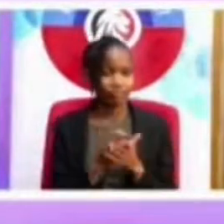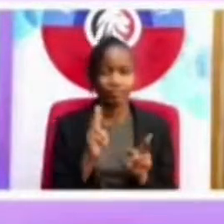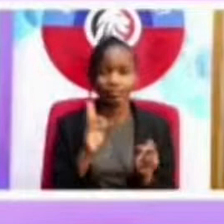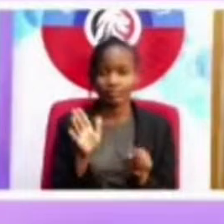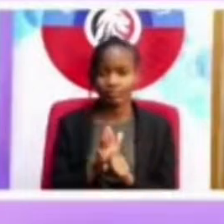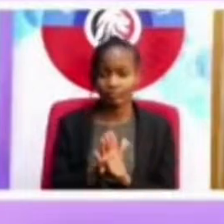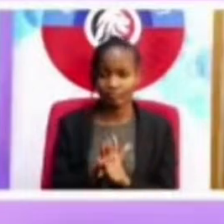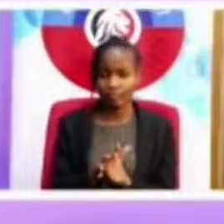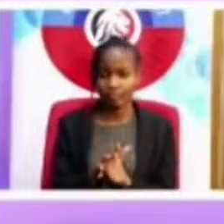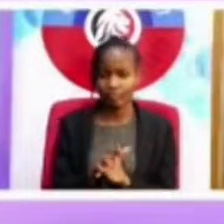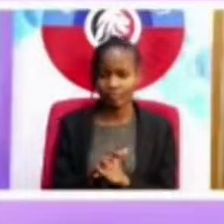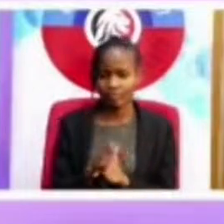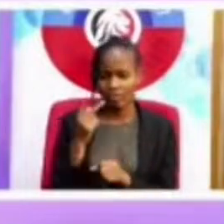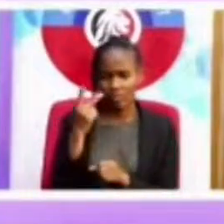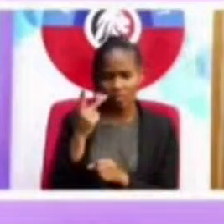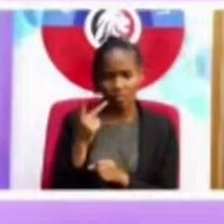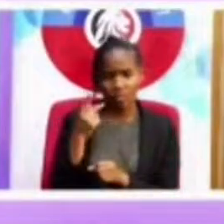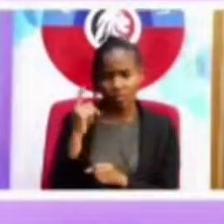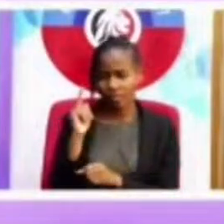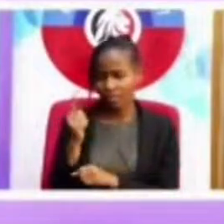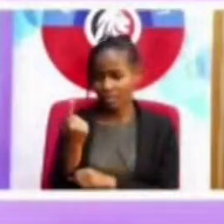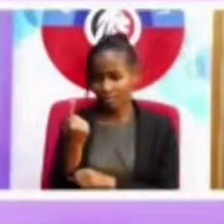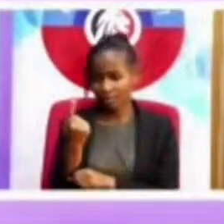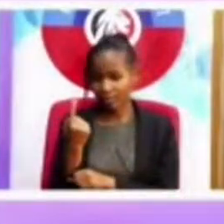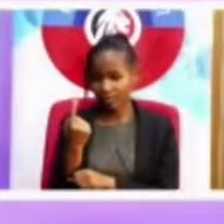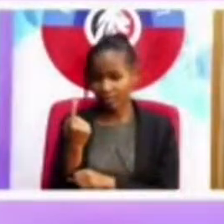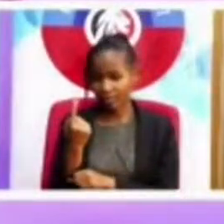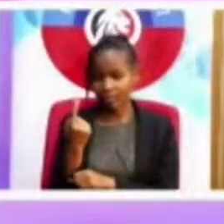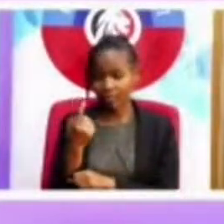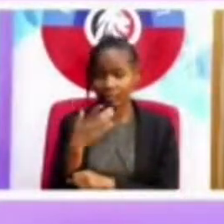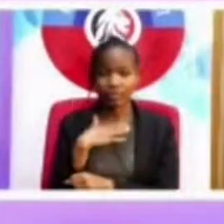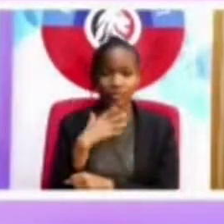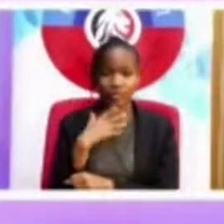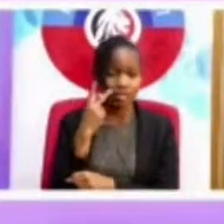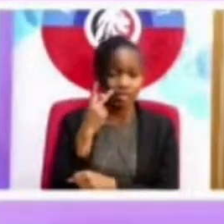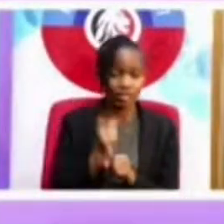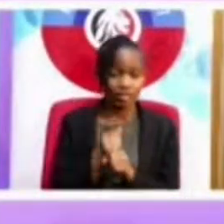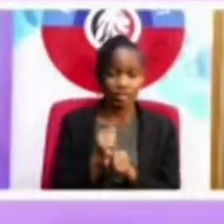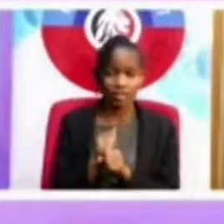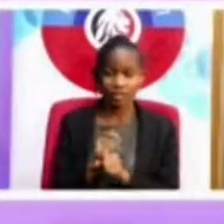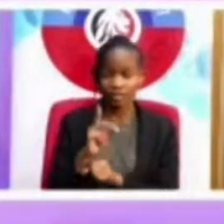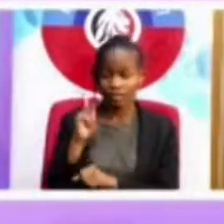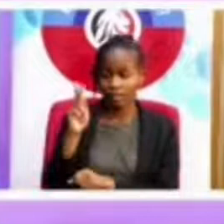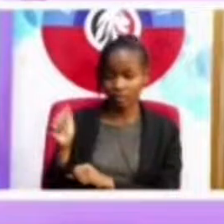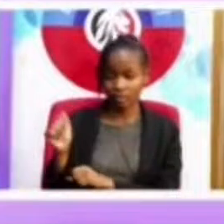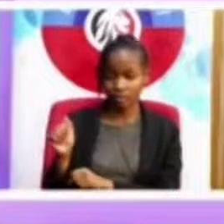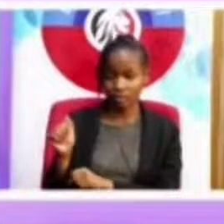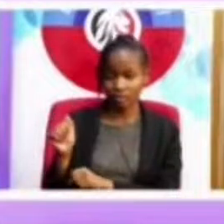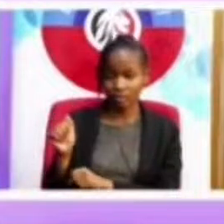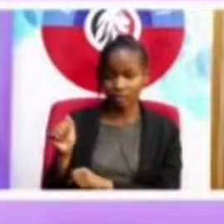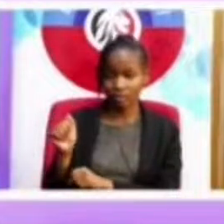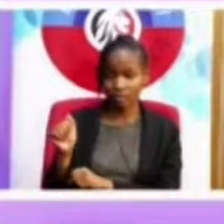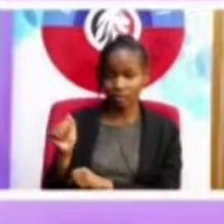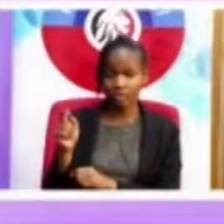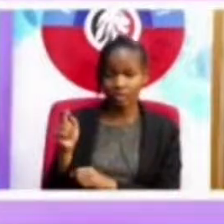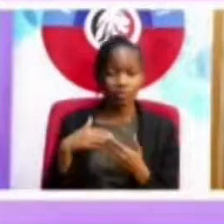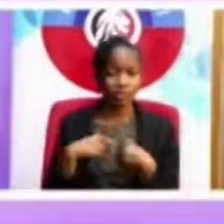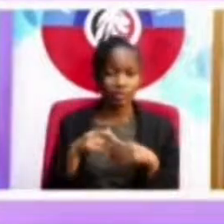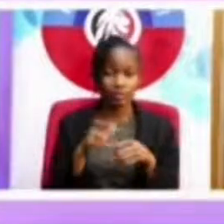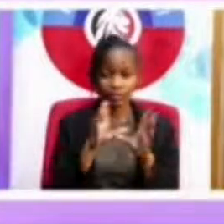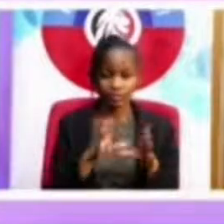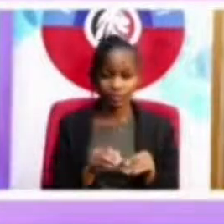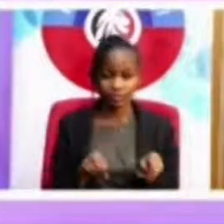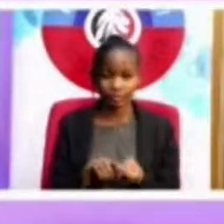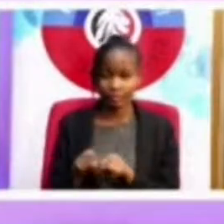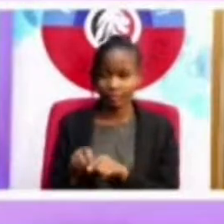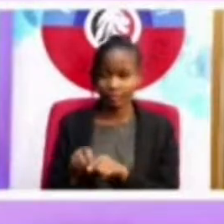We look at trade facility. First of all, we look at the role of Kenya Revenue Authority at threefold. We have the revenue mobilization, which